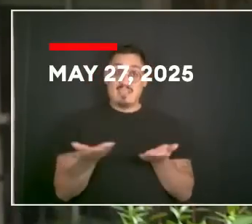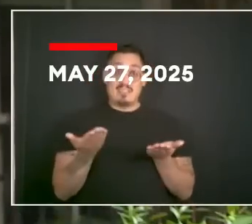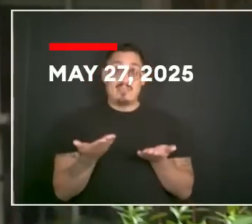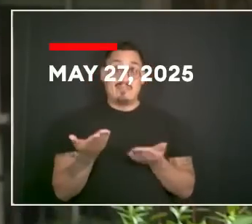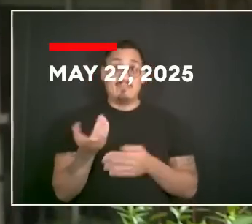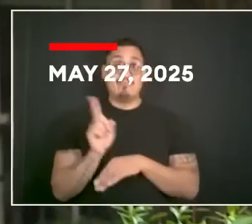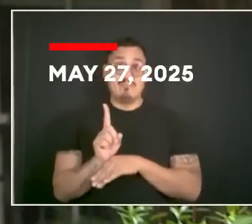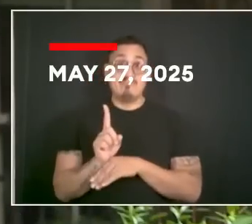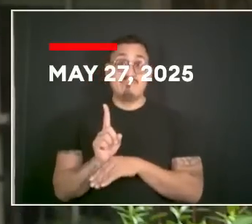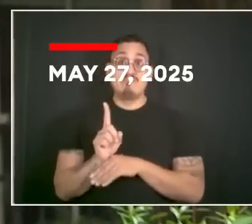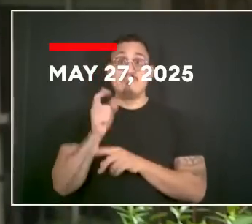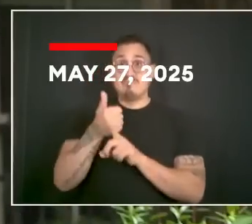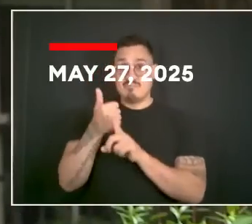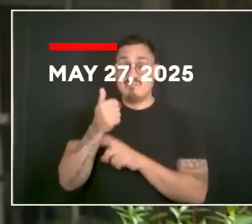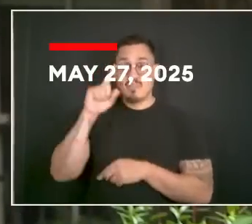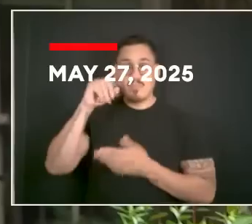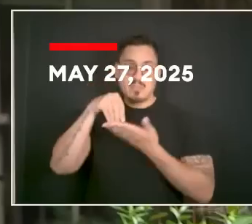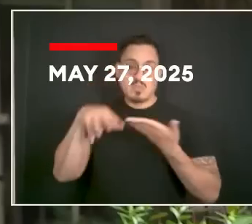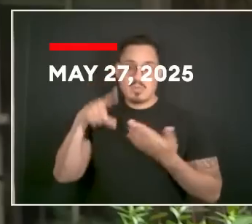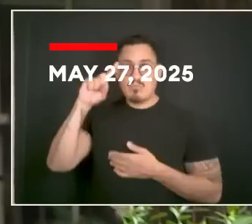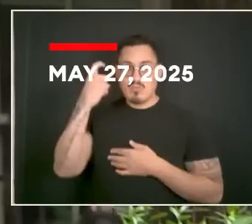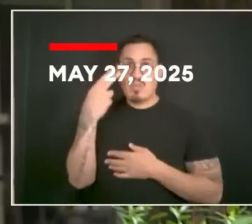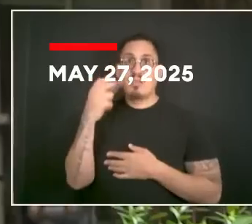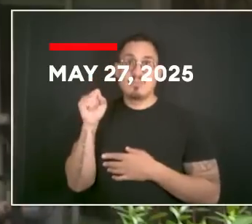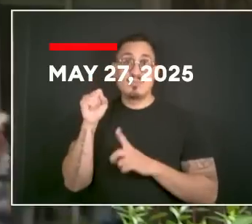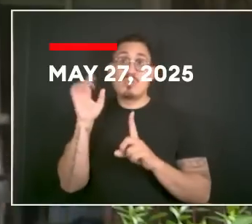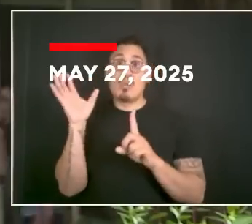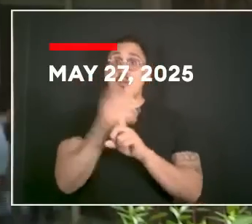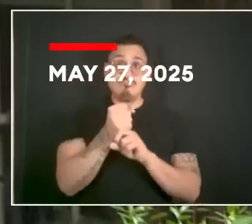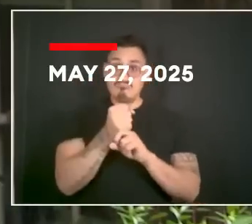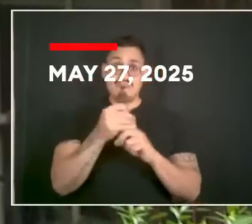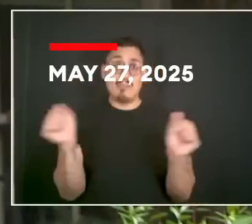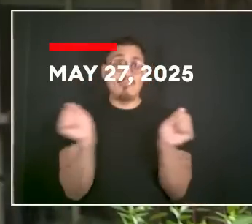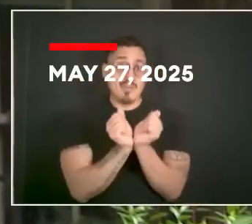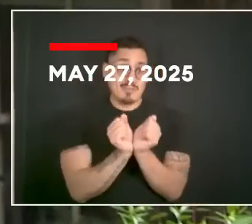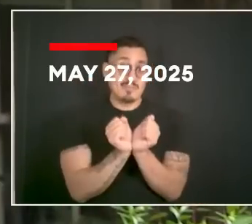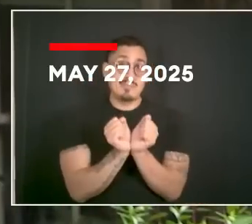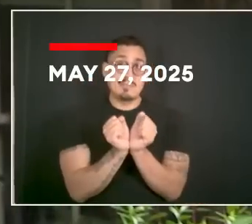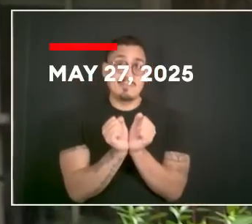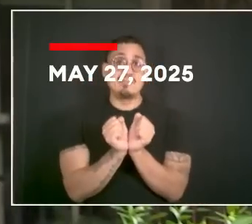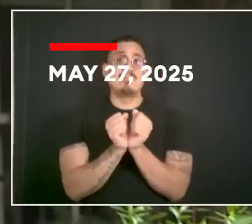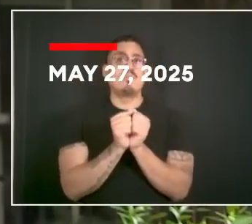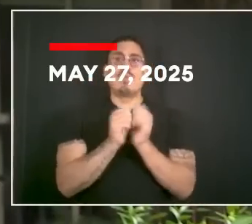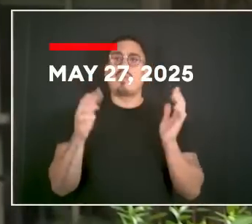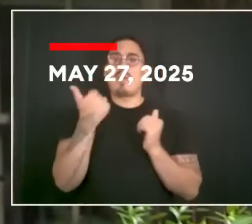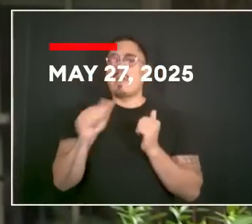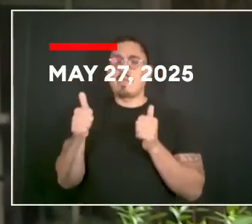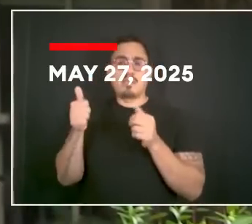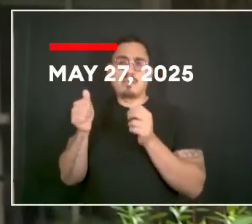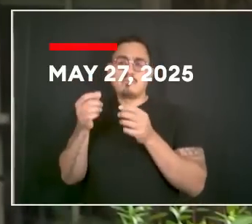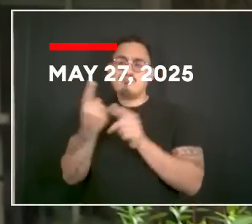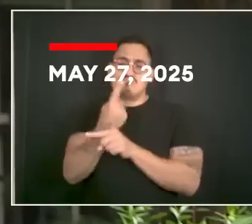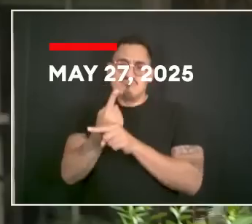was arrested when he went for his regular court hearing on his asylum seeker application. Didn't have a criminal